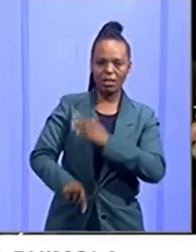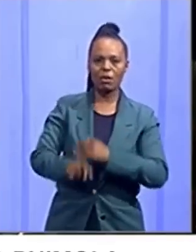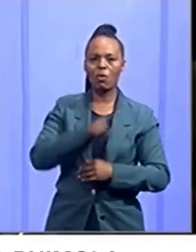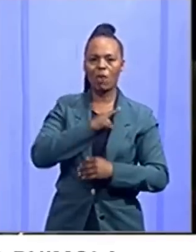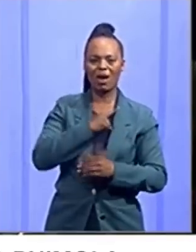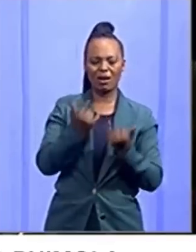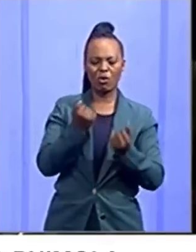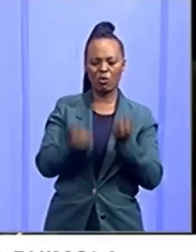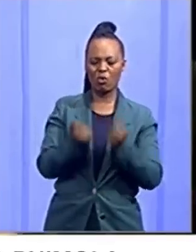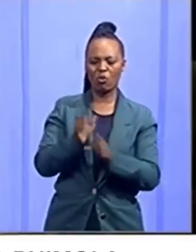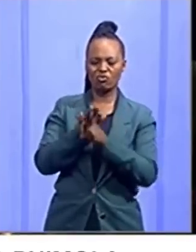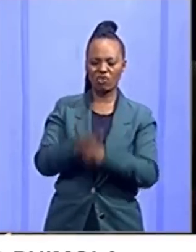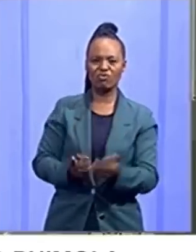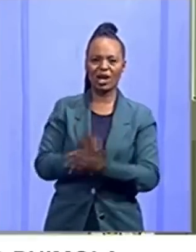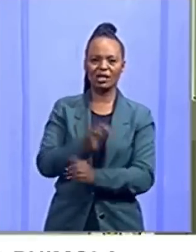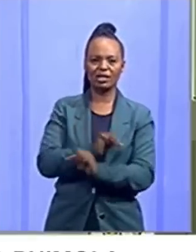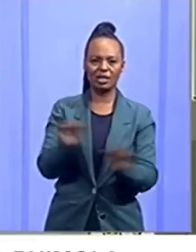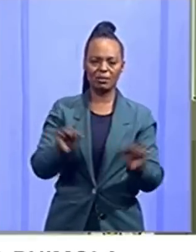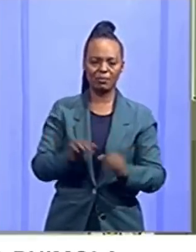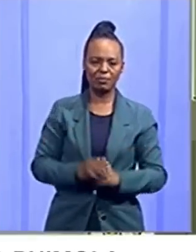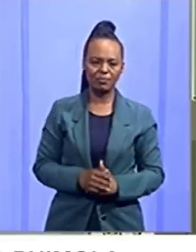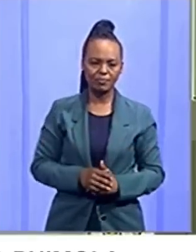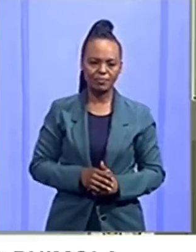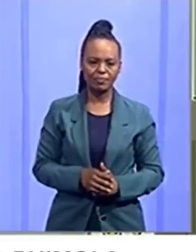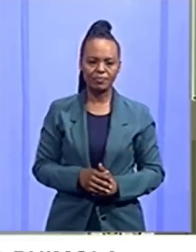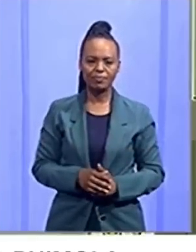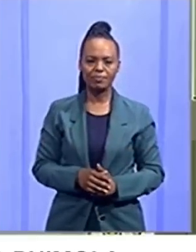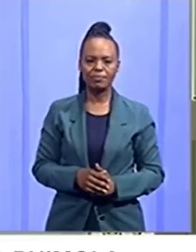ka bonako. I am of the view,